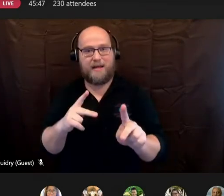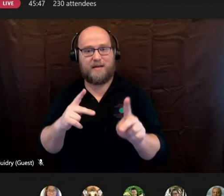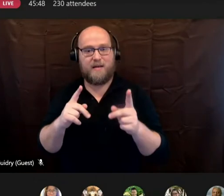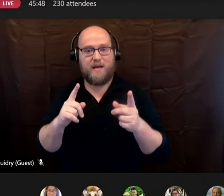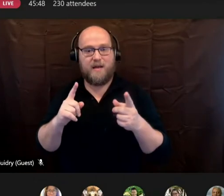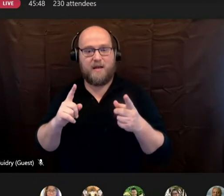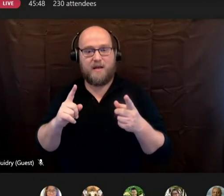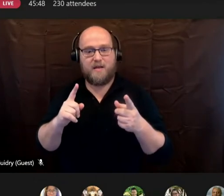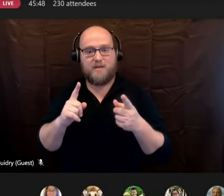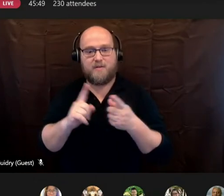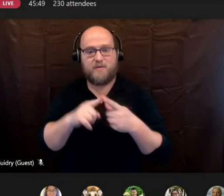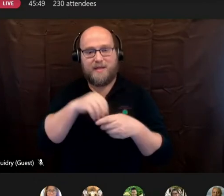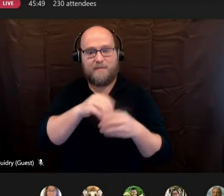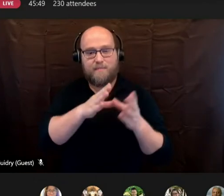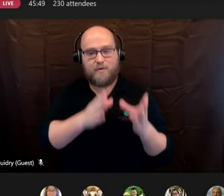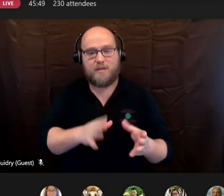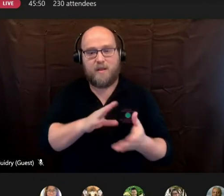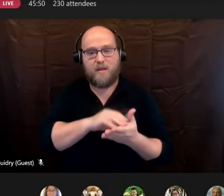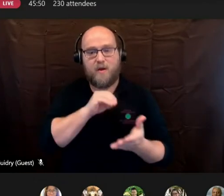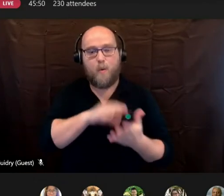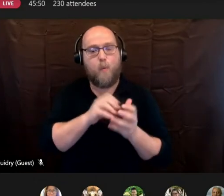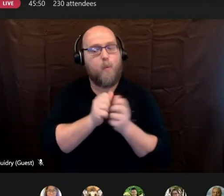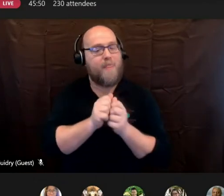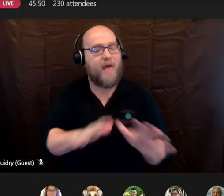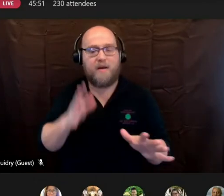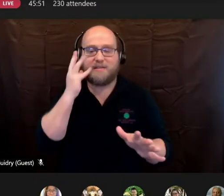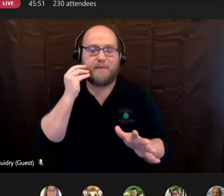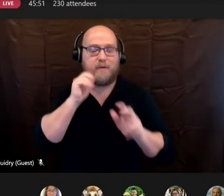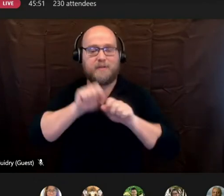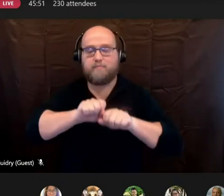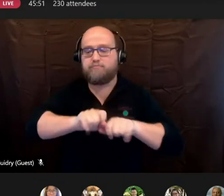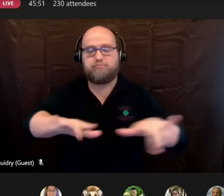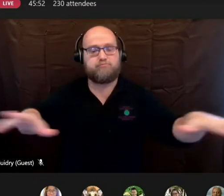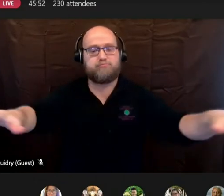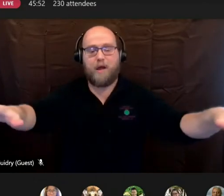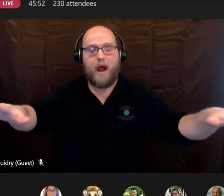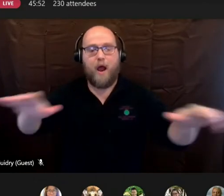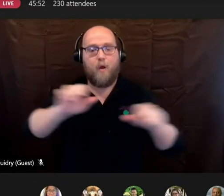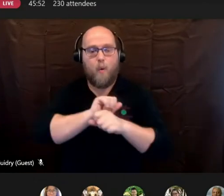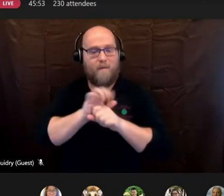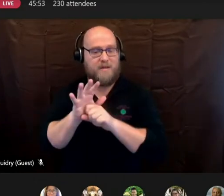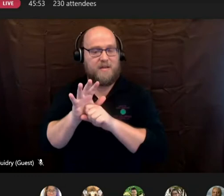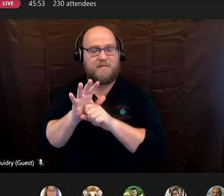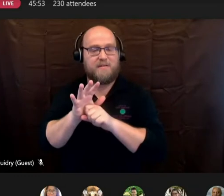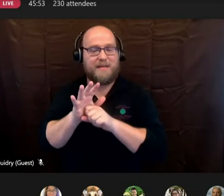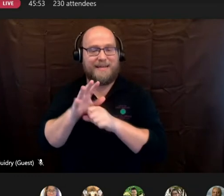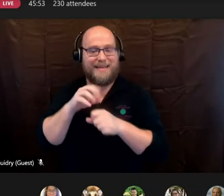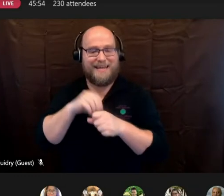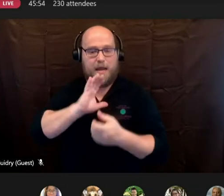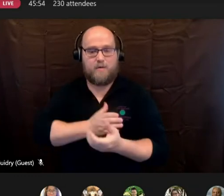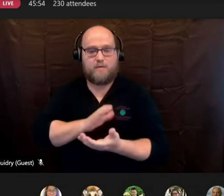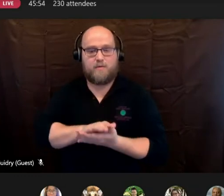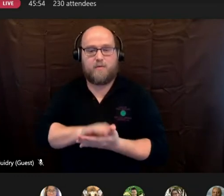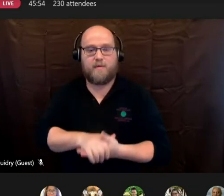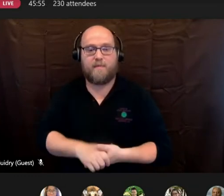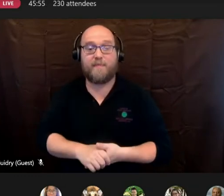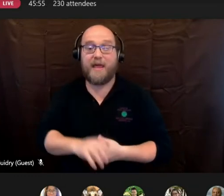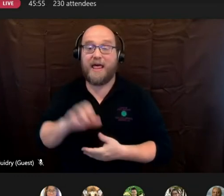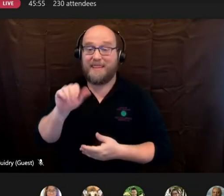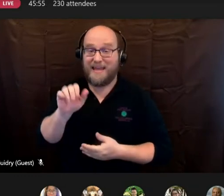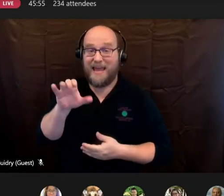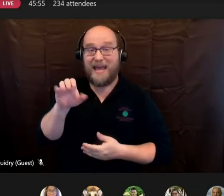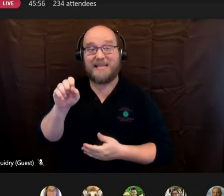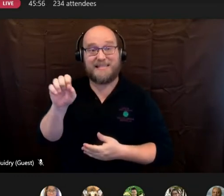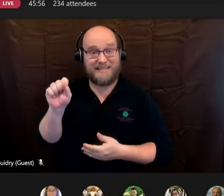of COVID-19 in our schools. In fact, the cases that we have seen is merely a reflection of the high level of